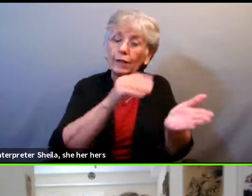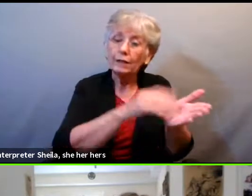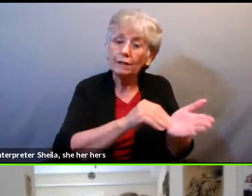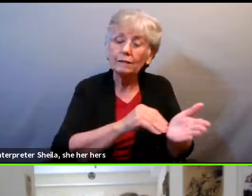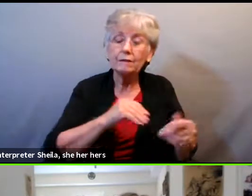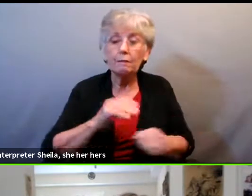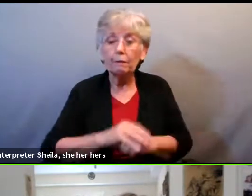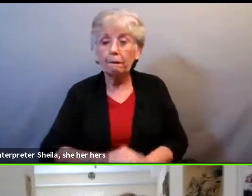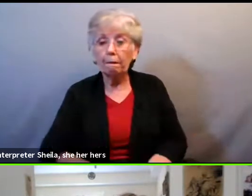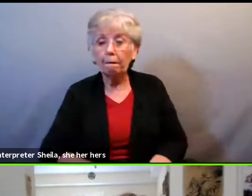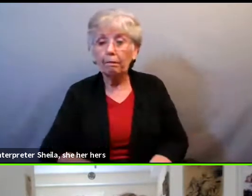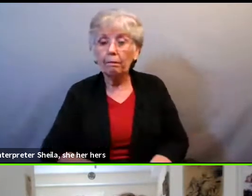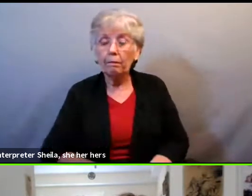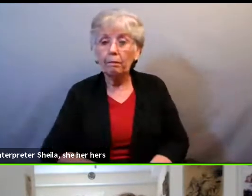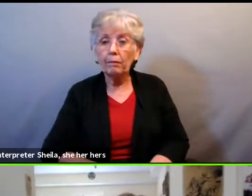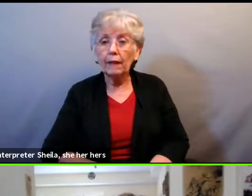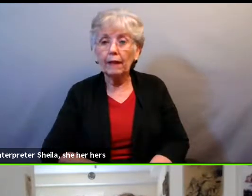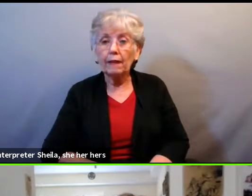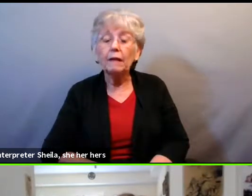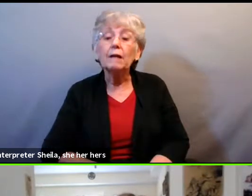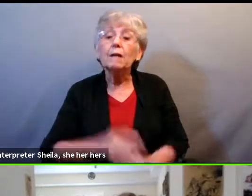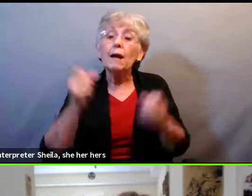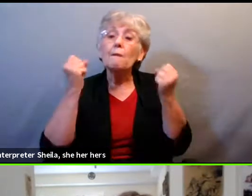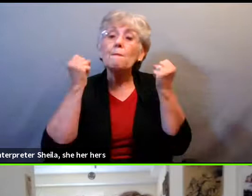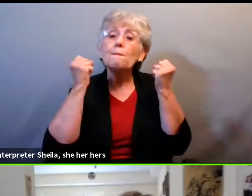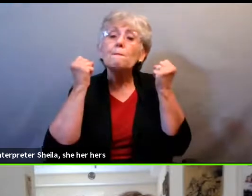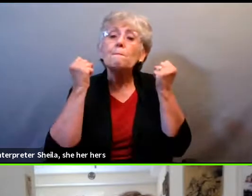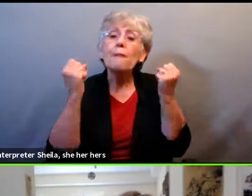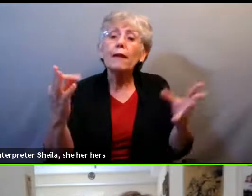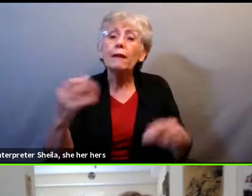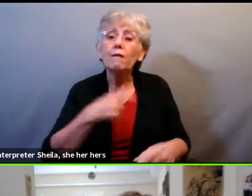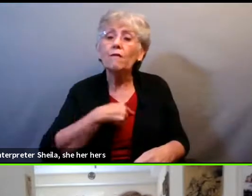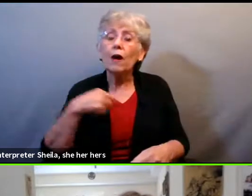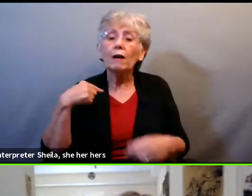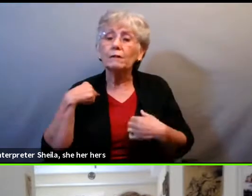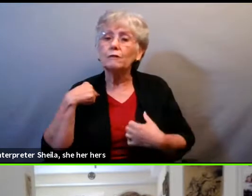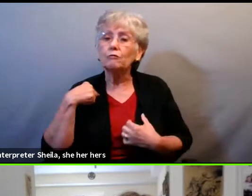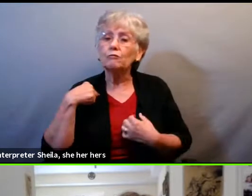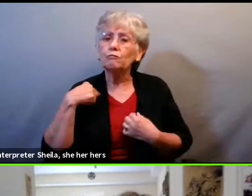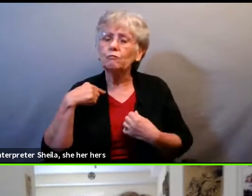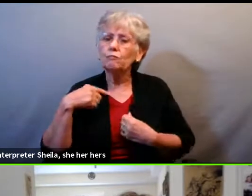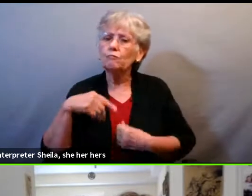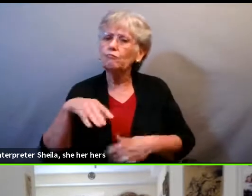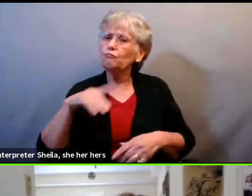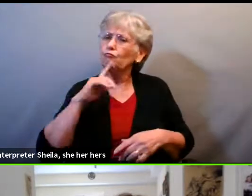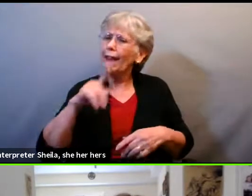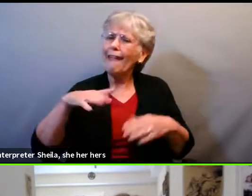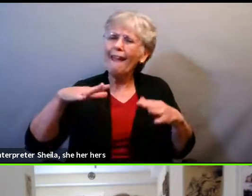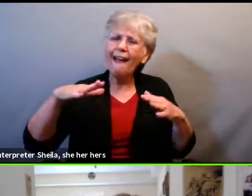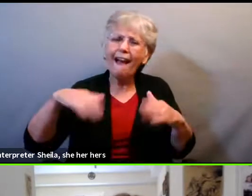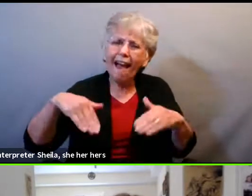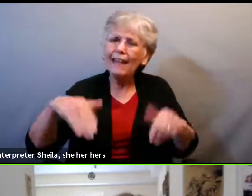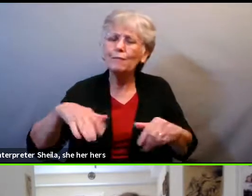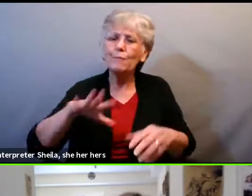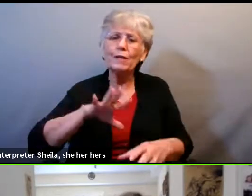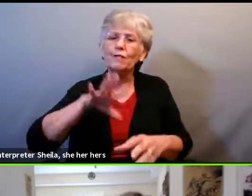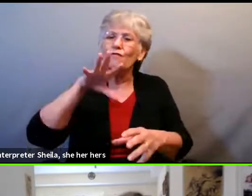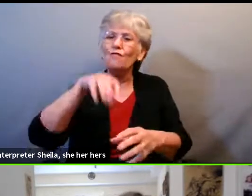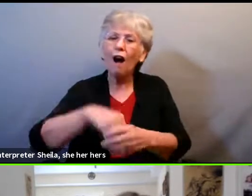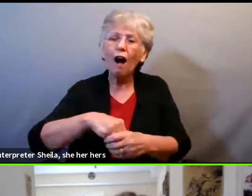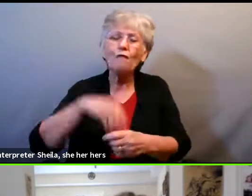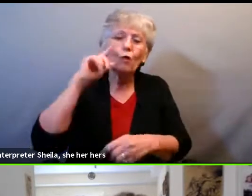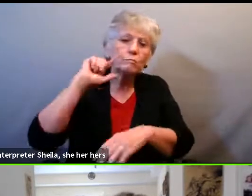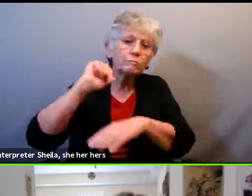many of us had not really been involved in